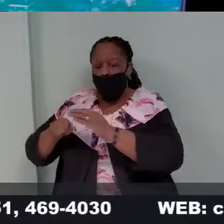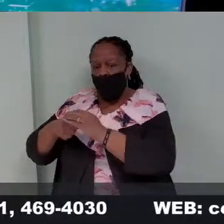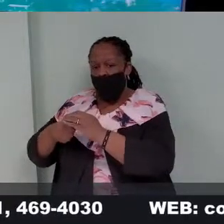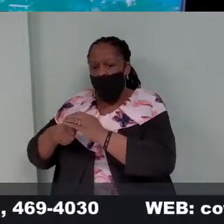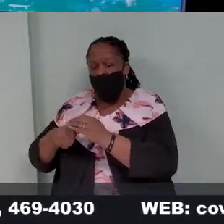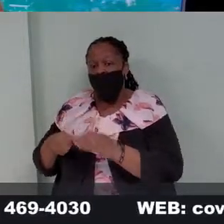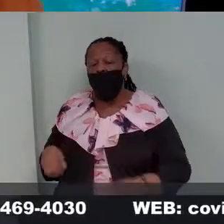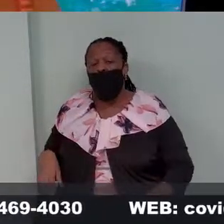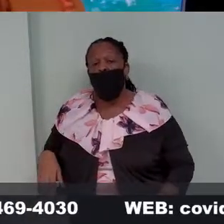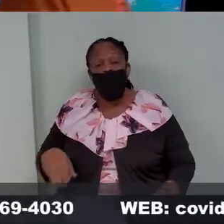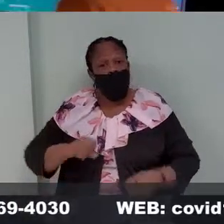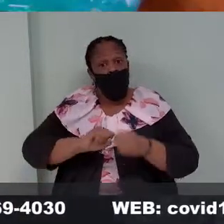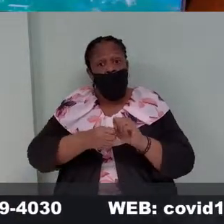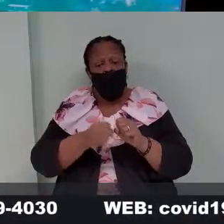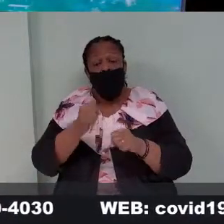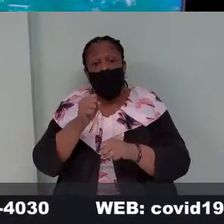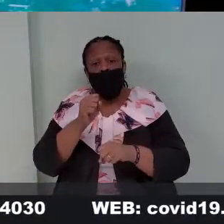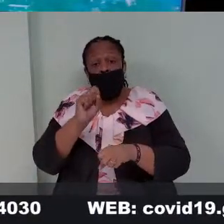Mr. Samuel.